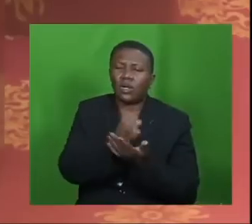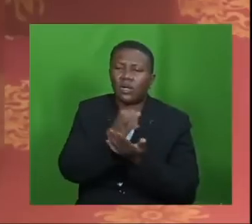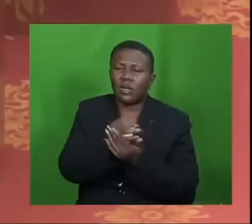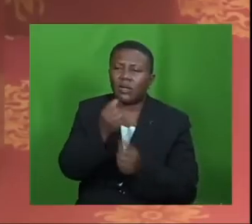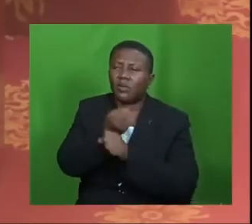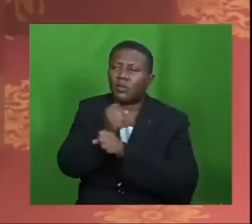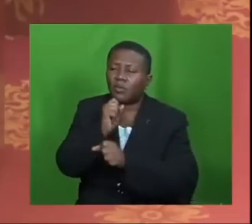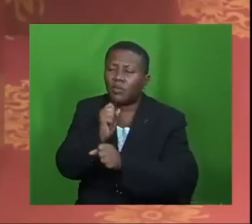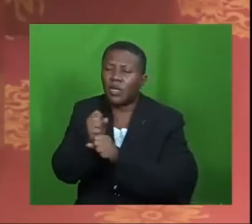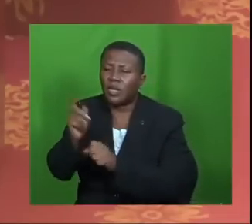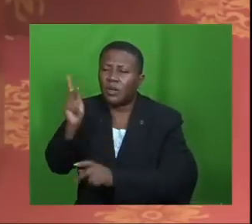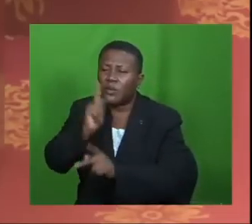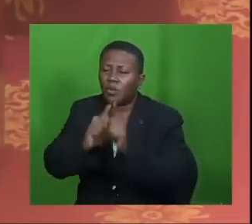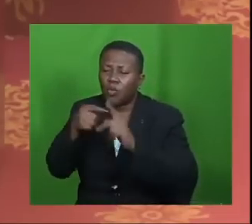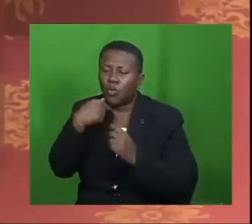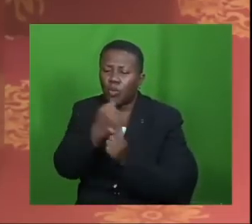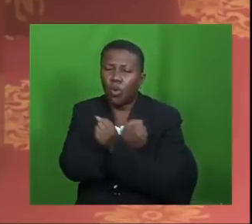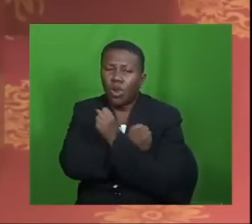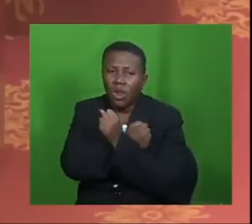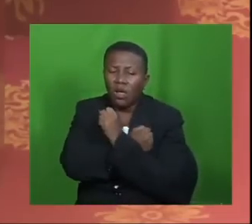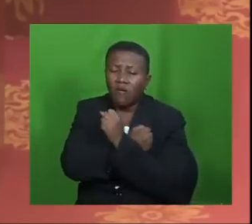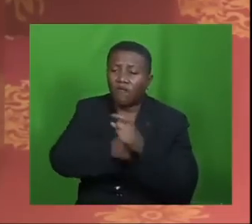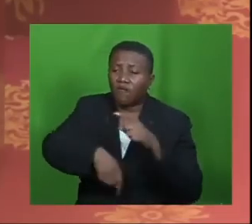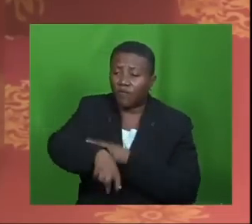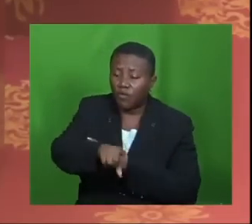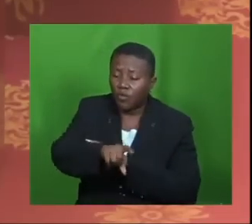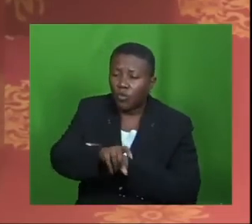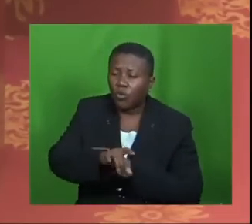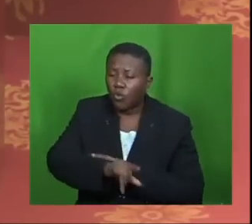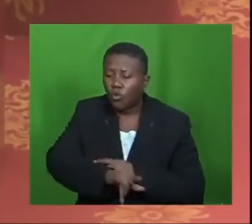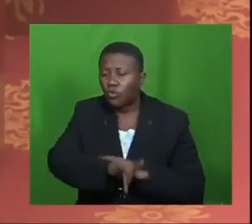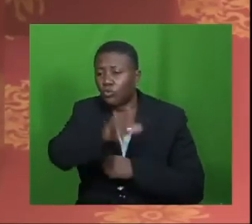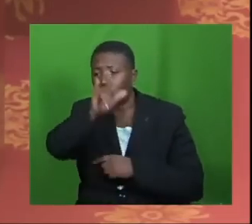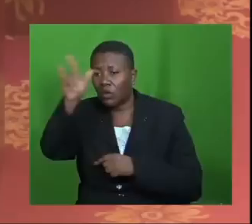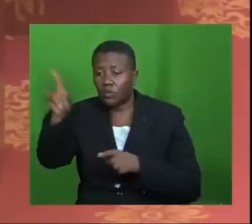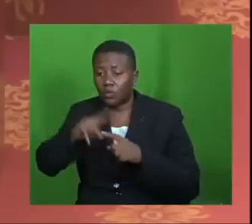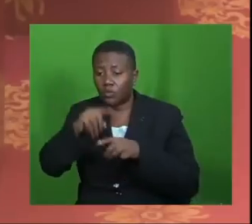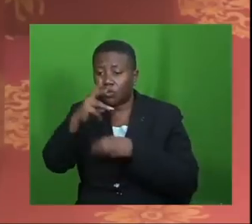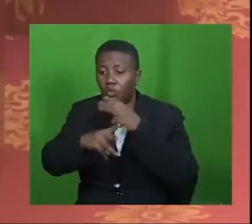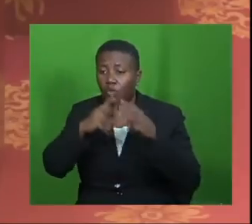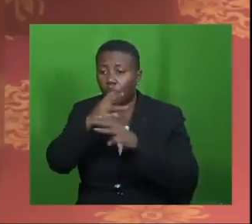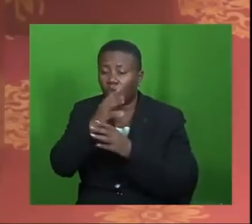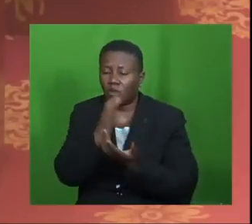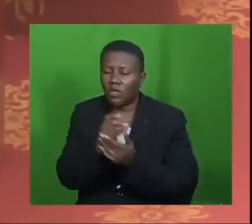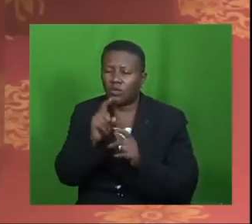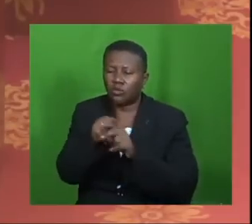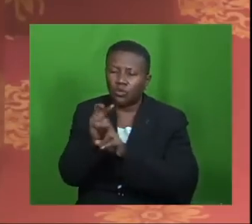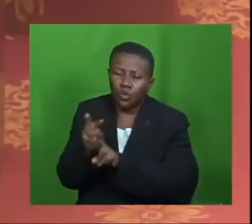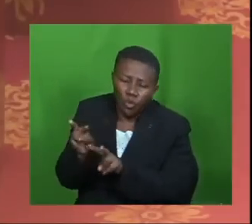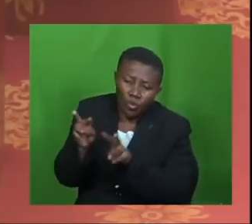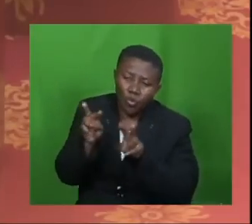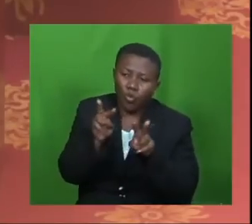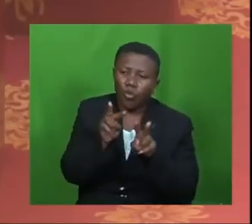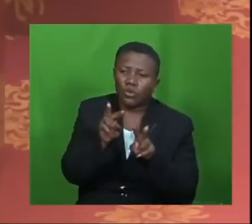football investors to travel to the World Cup and opportunities to build global football and